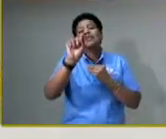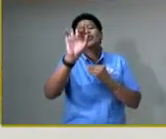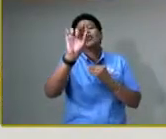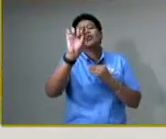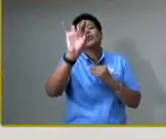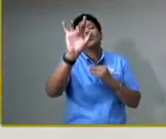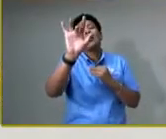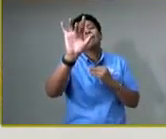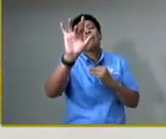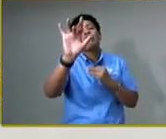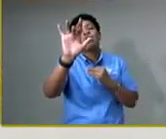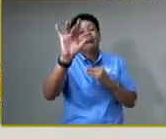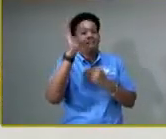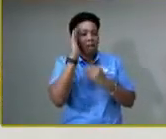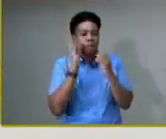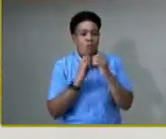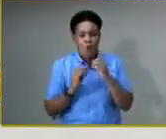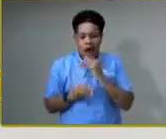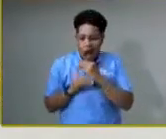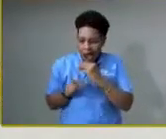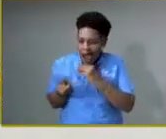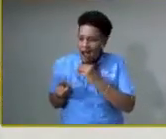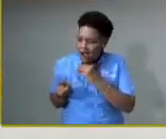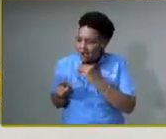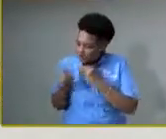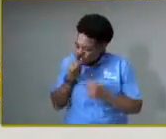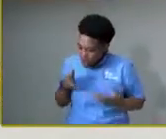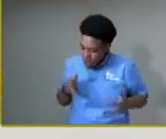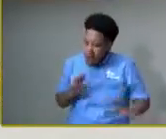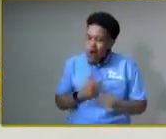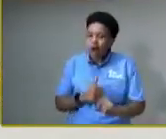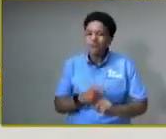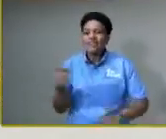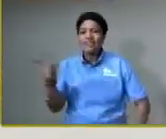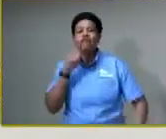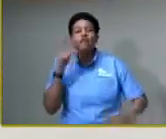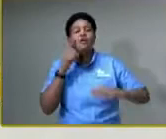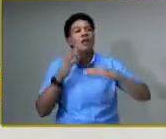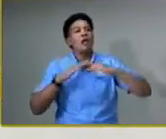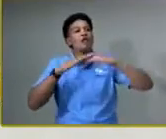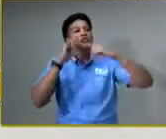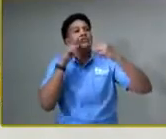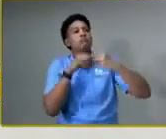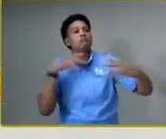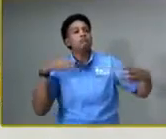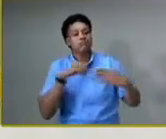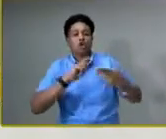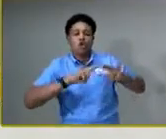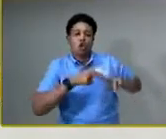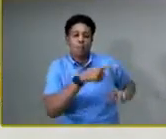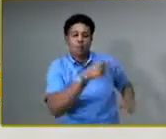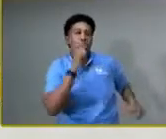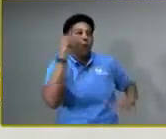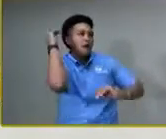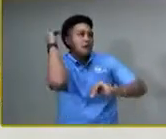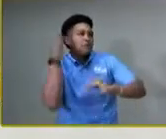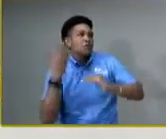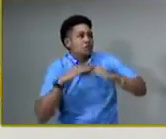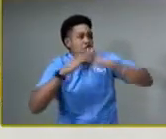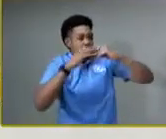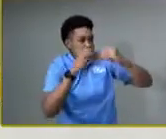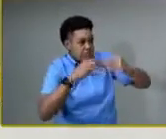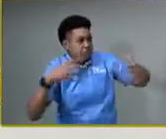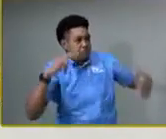beds in order to accommodate the increases in the numbers, or the expected increases in